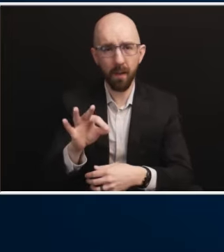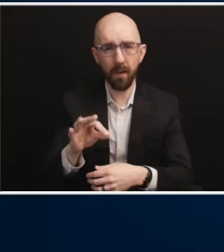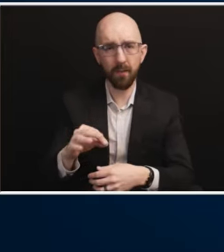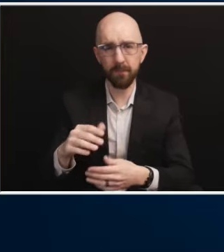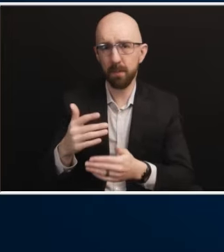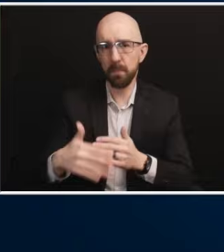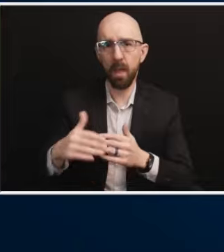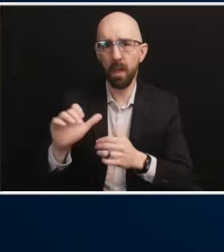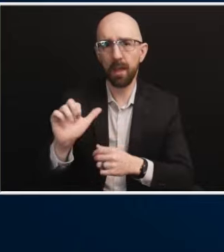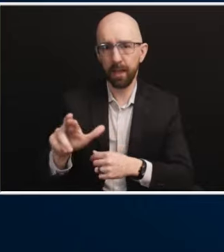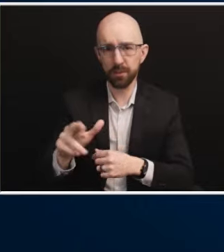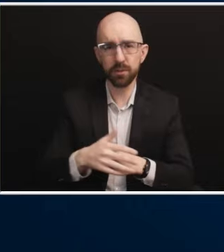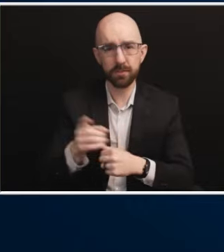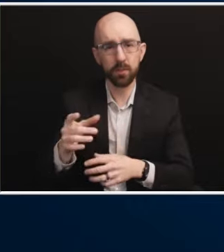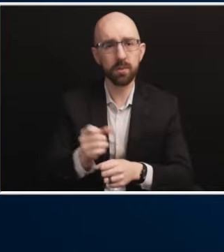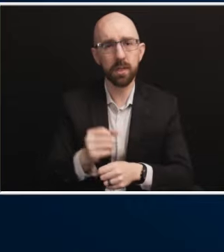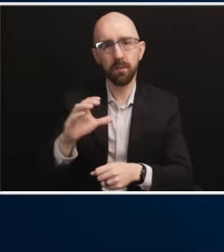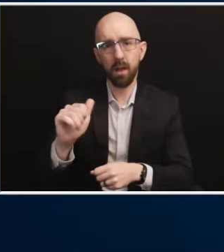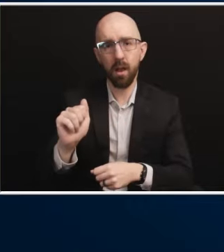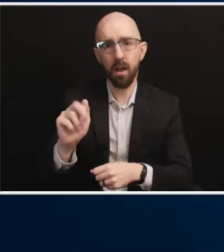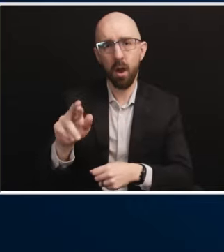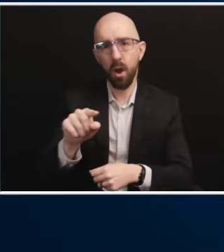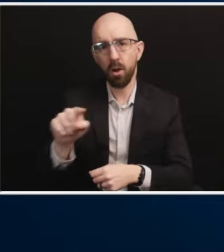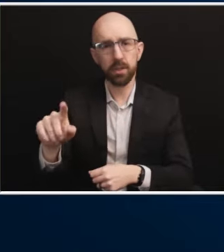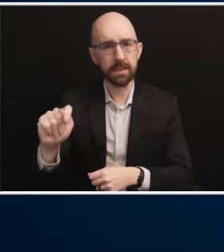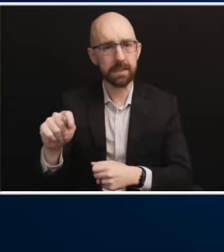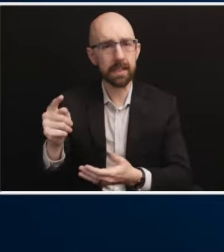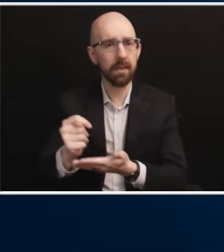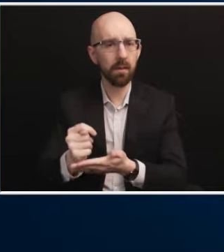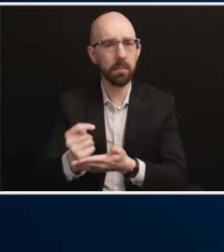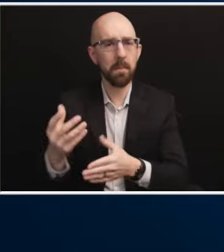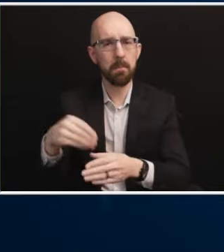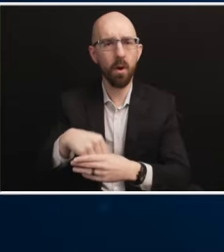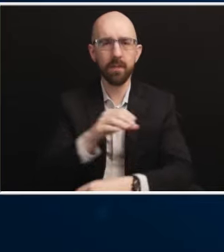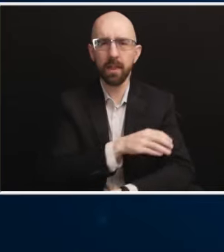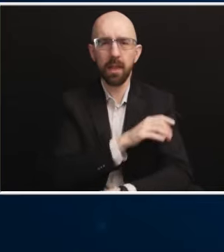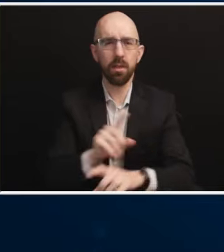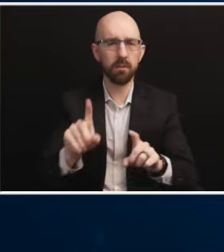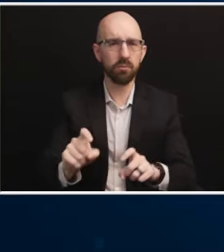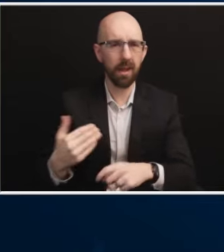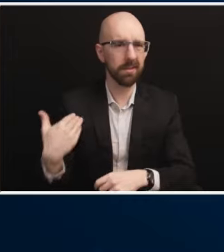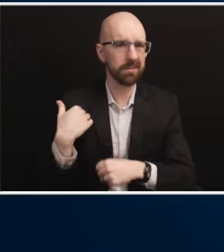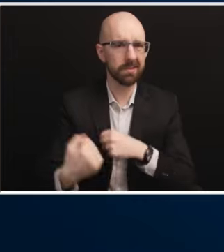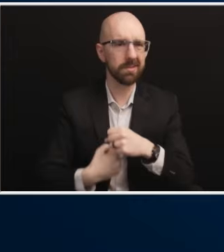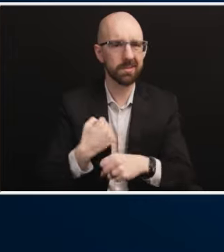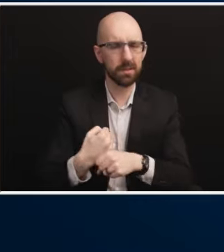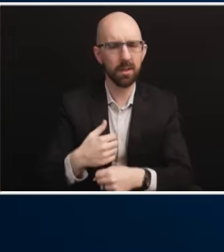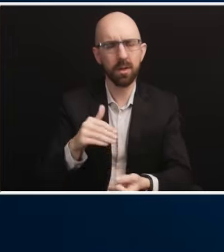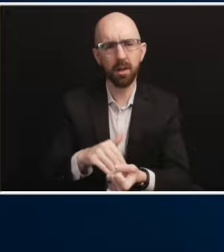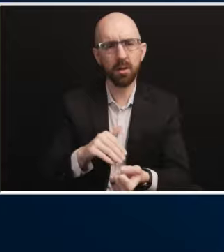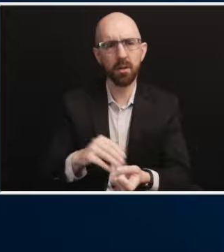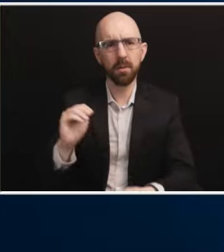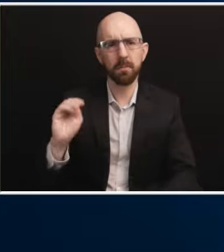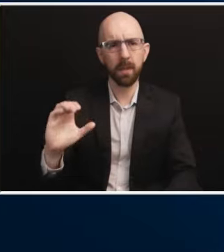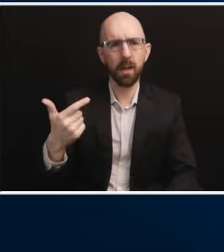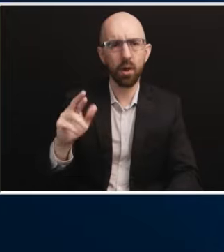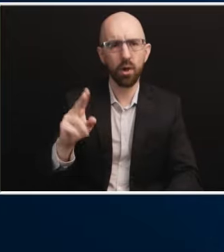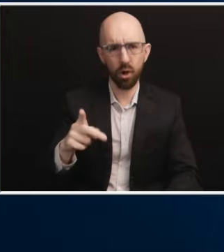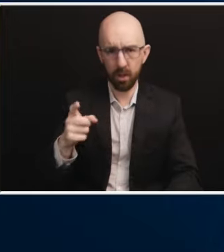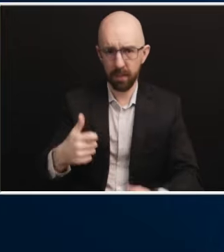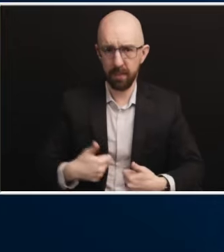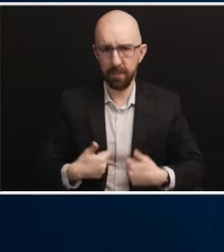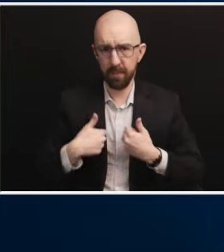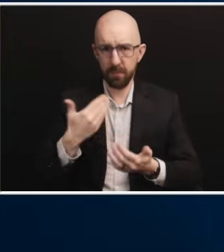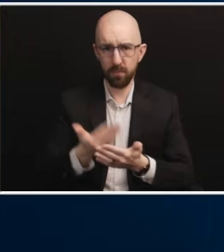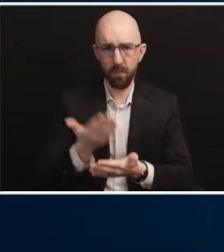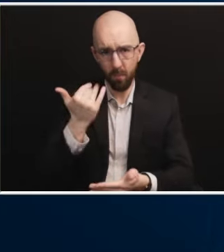CAR T-cell therapy as part of the clinical trial in recent years. Dr. McGurk, are they the living proof of why we call CAR T